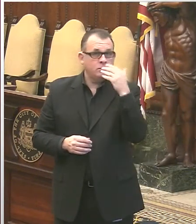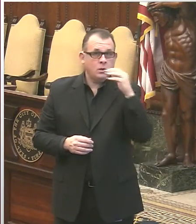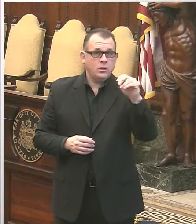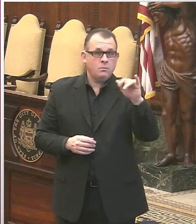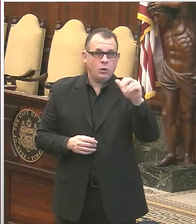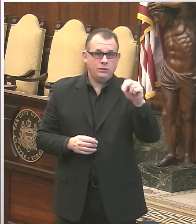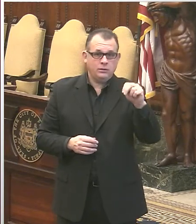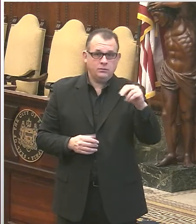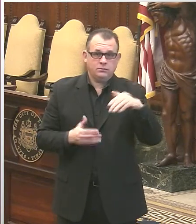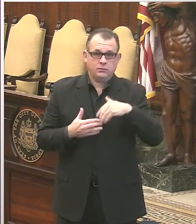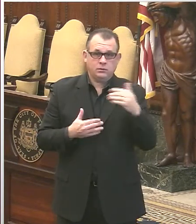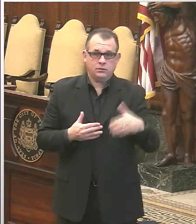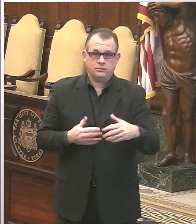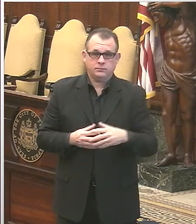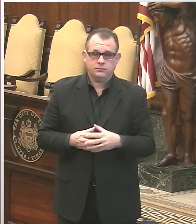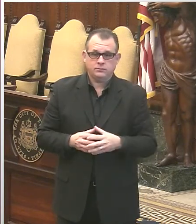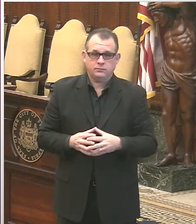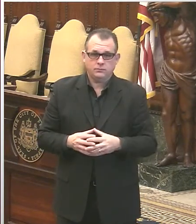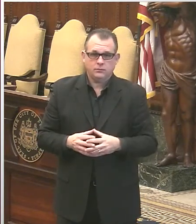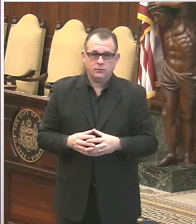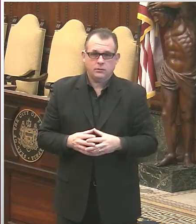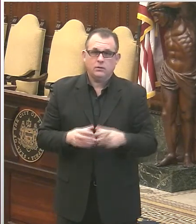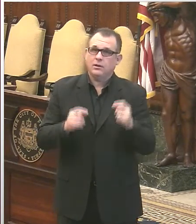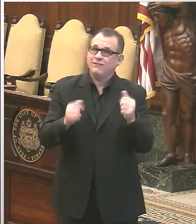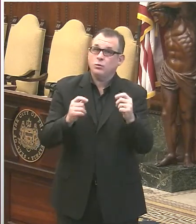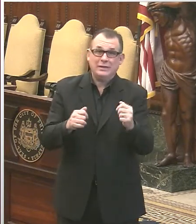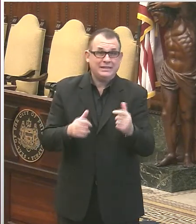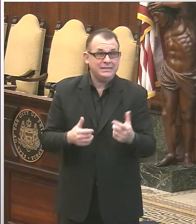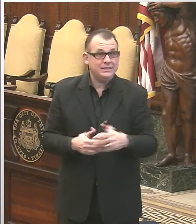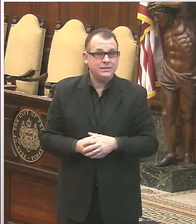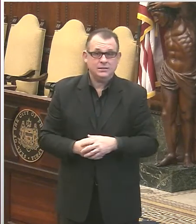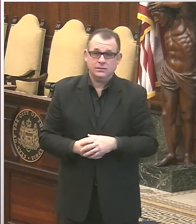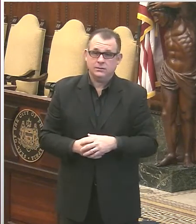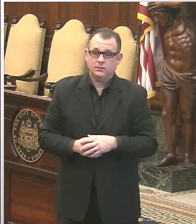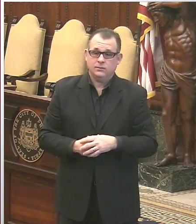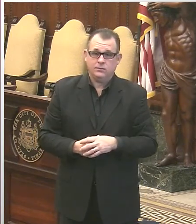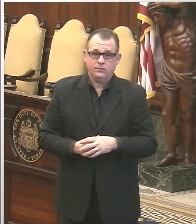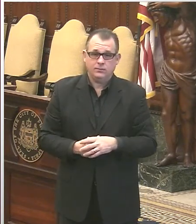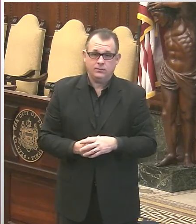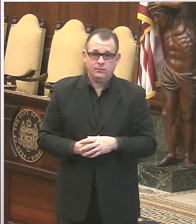Okay, thank you, Martin. Let's go quickly